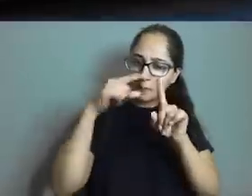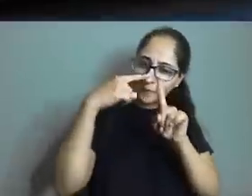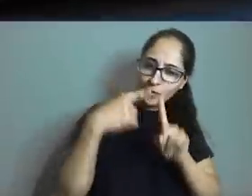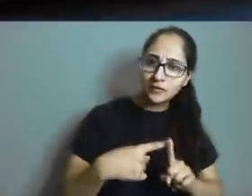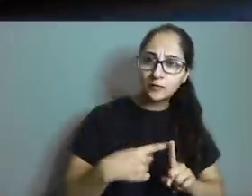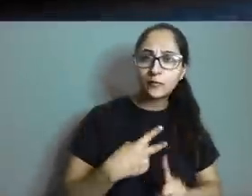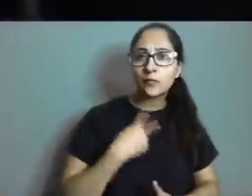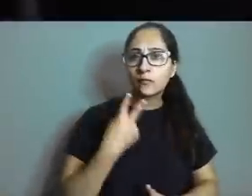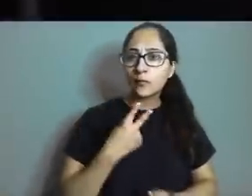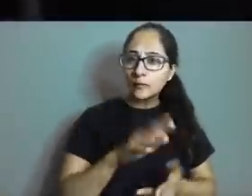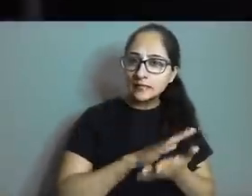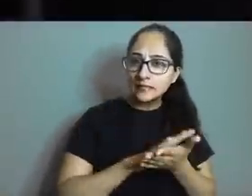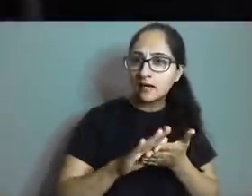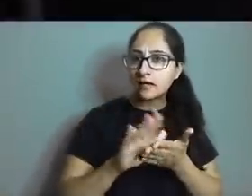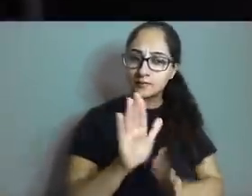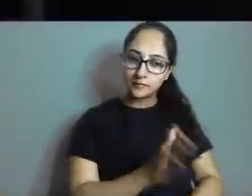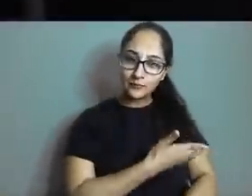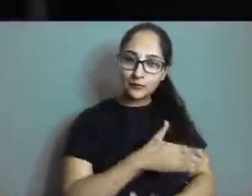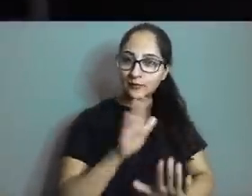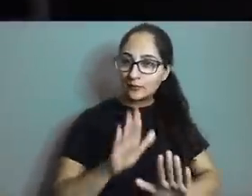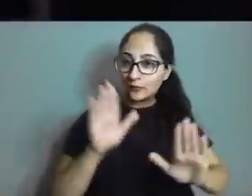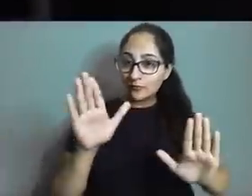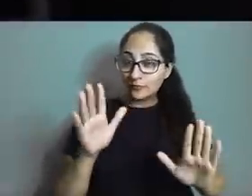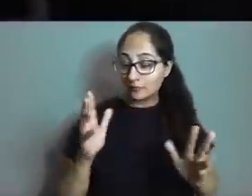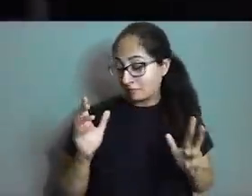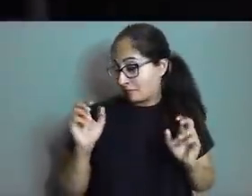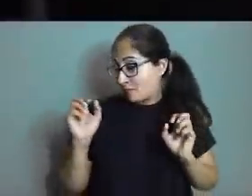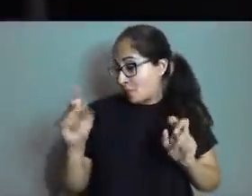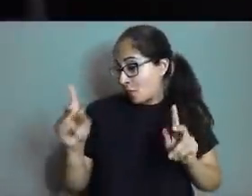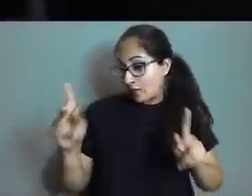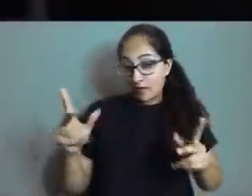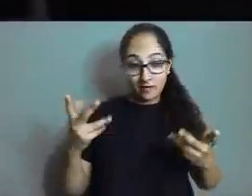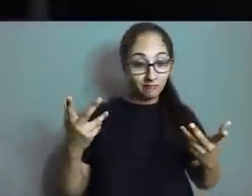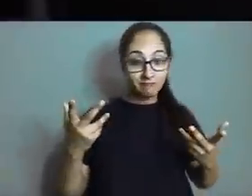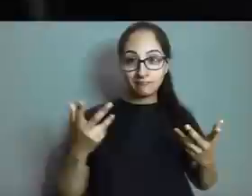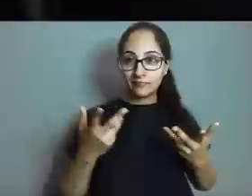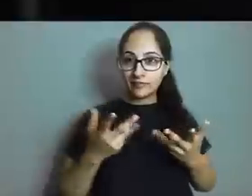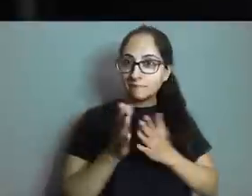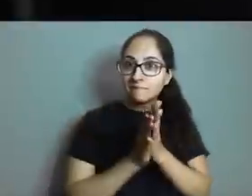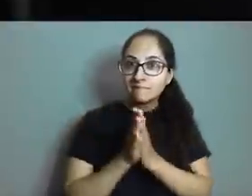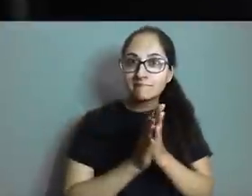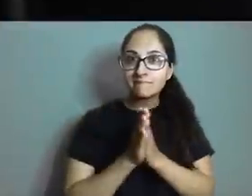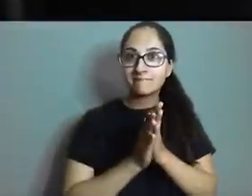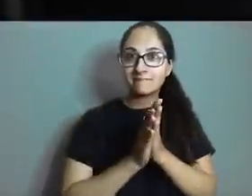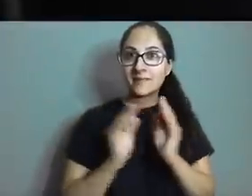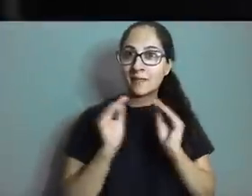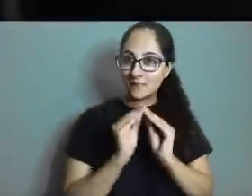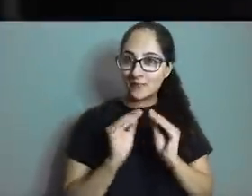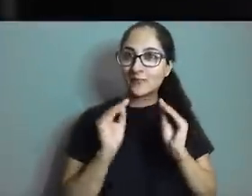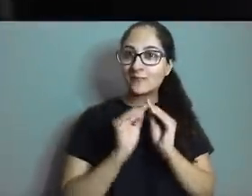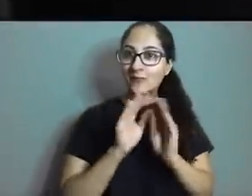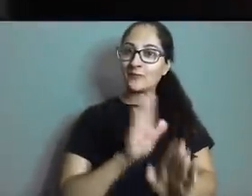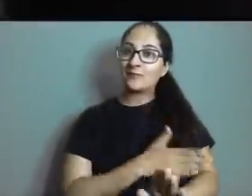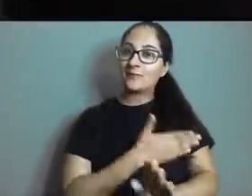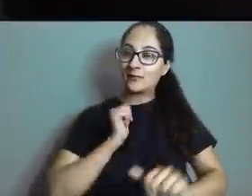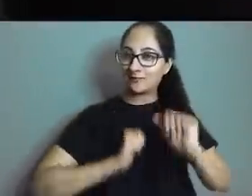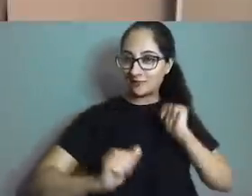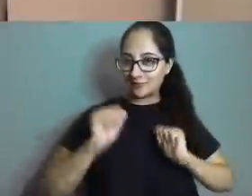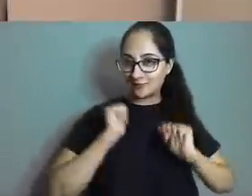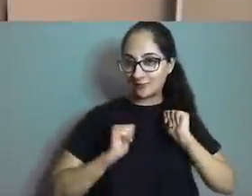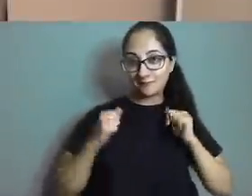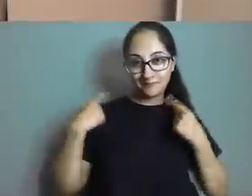voice they said you're singing very good so after that i get i got more motivated and i start singing